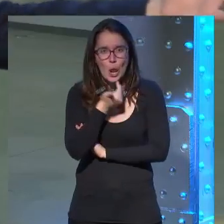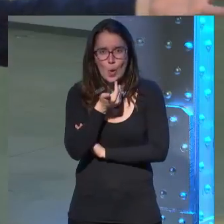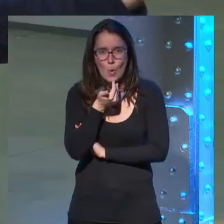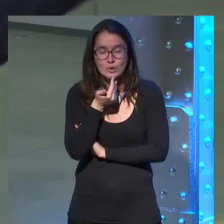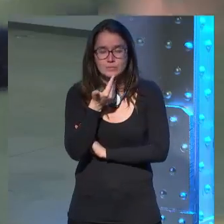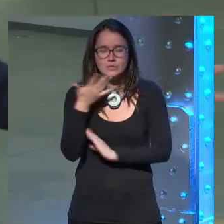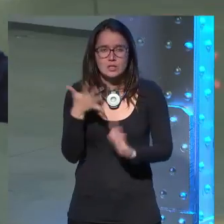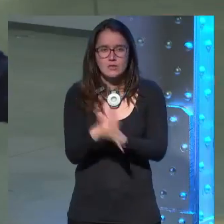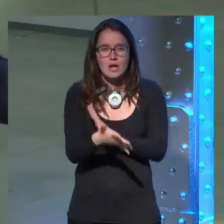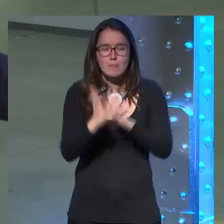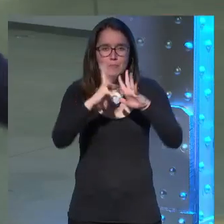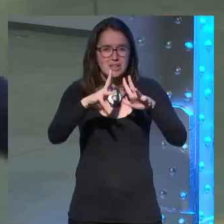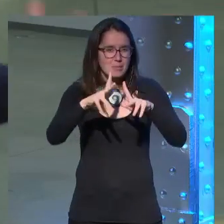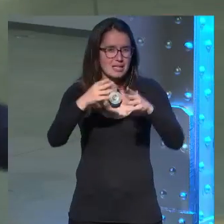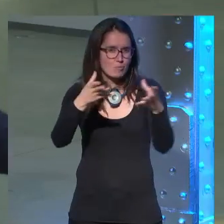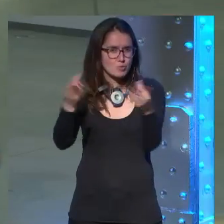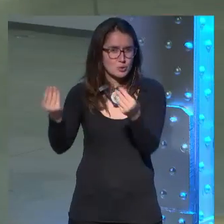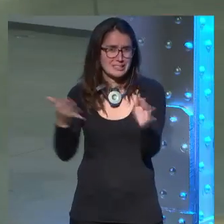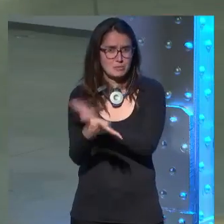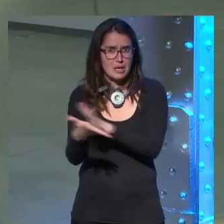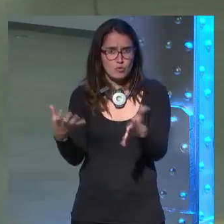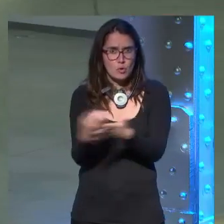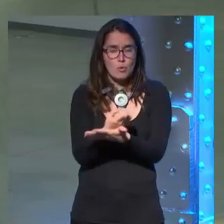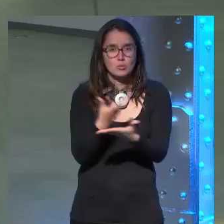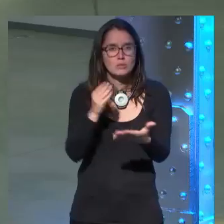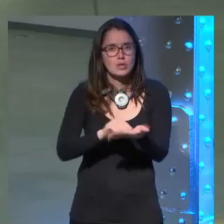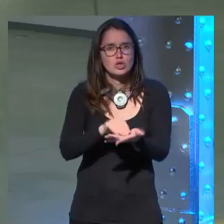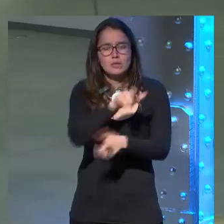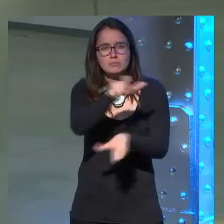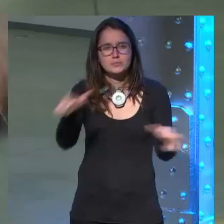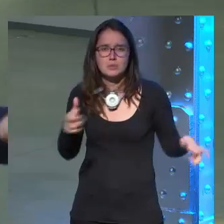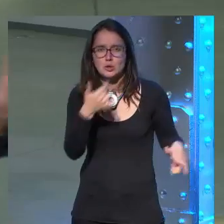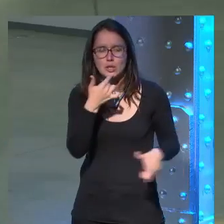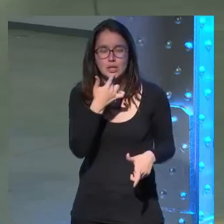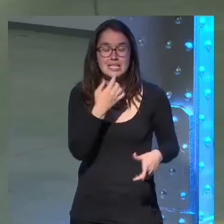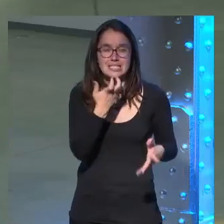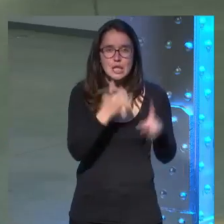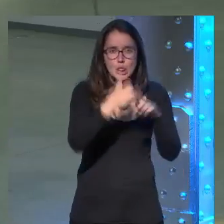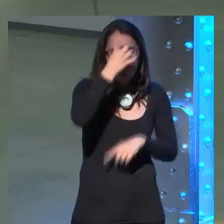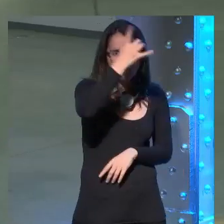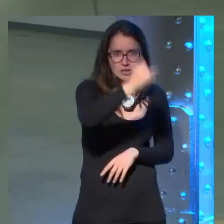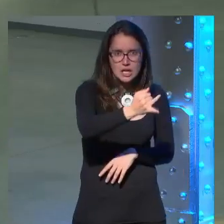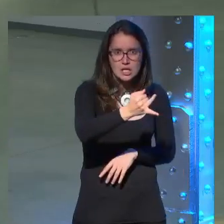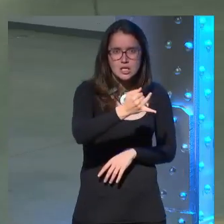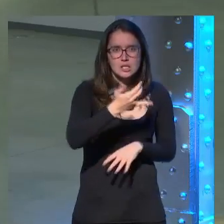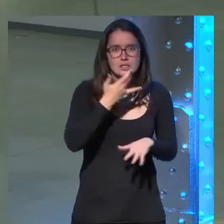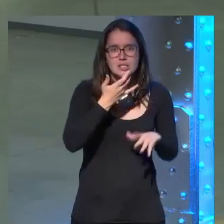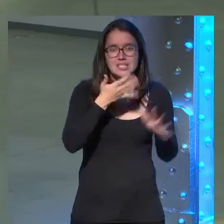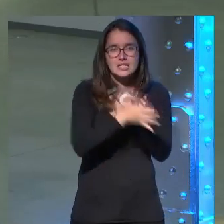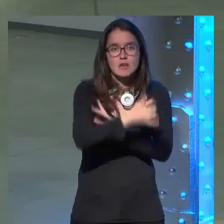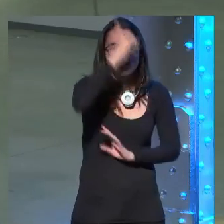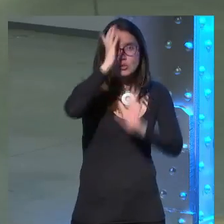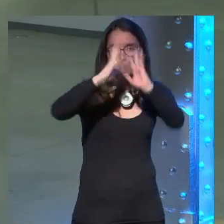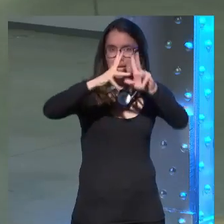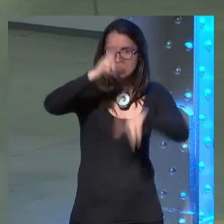much mathematics explaining everything that many people say, well, if there is a God, then God is definitely a mathematician. I